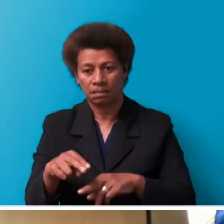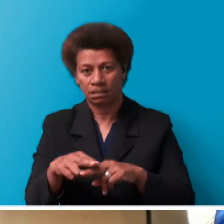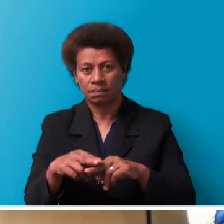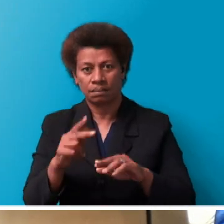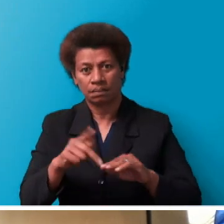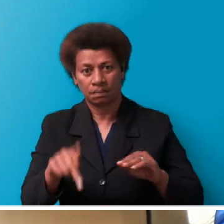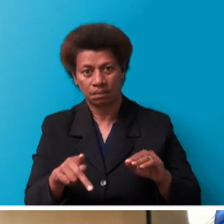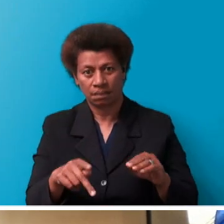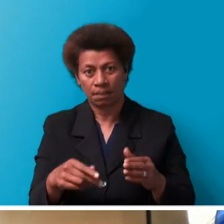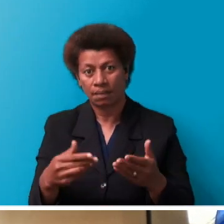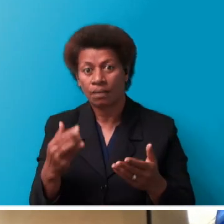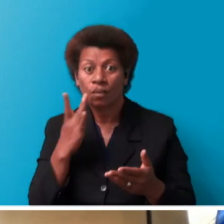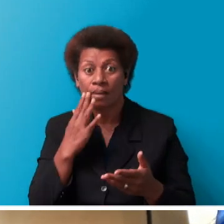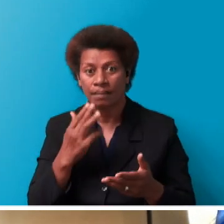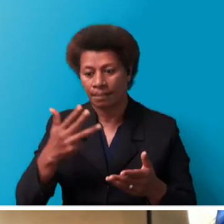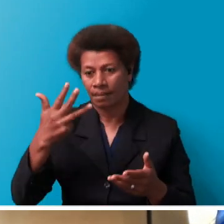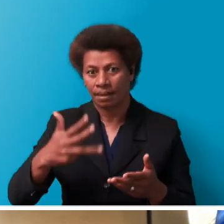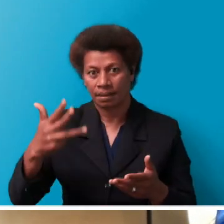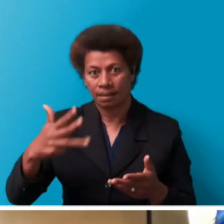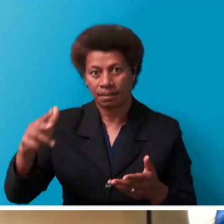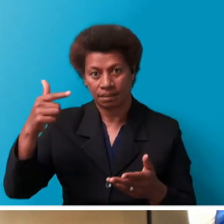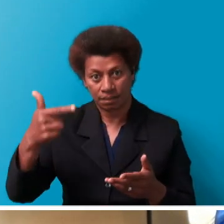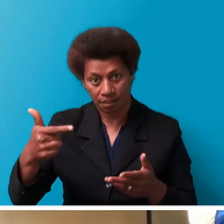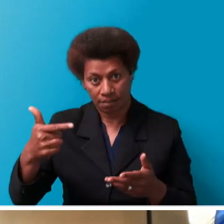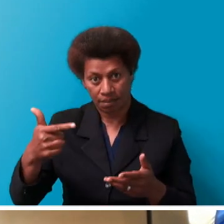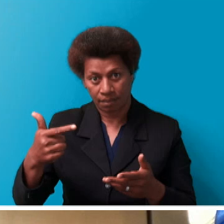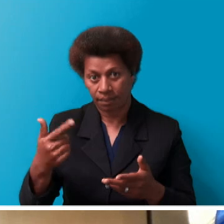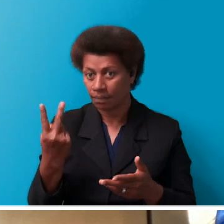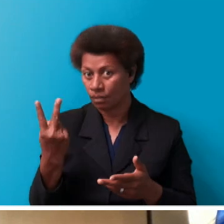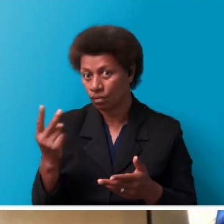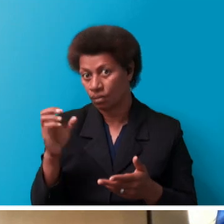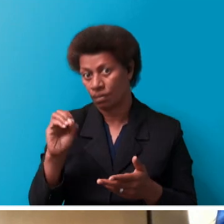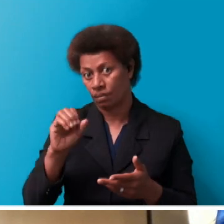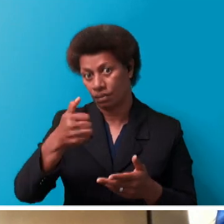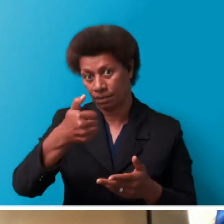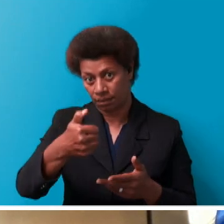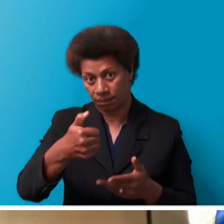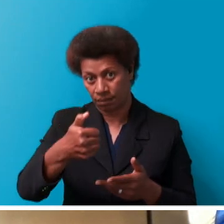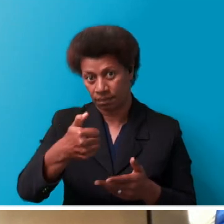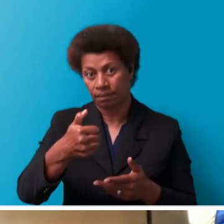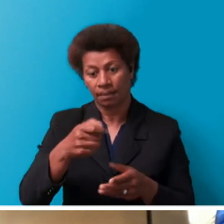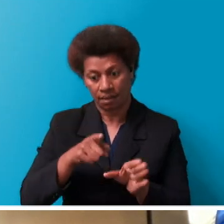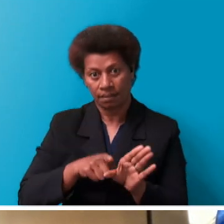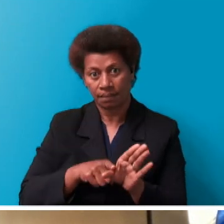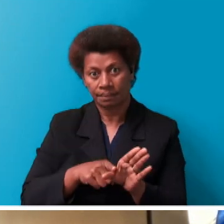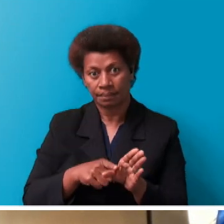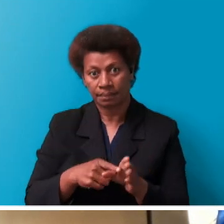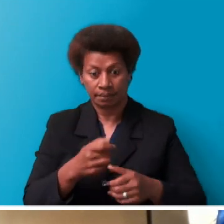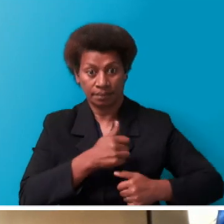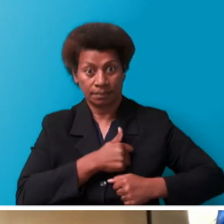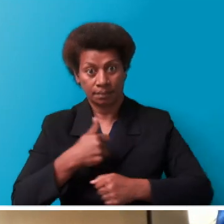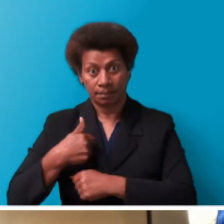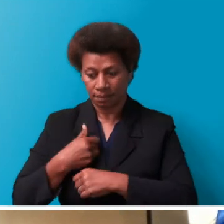1987, in 2000, in 2006, our military was drawn into political